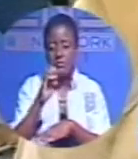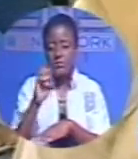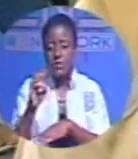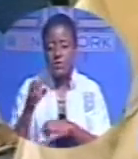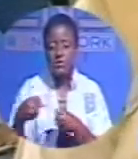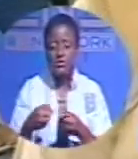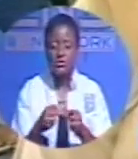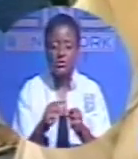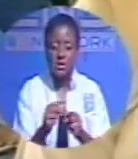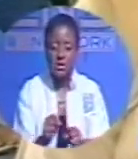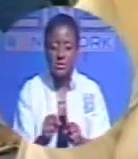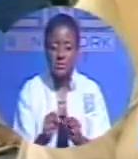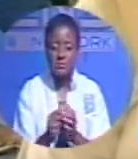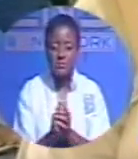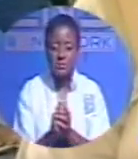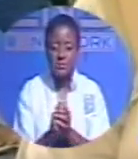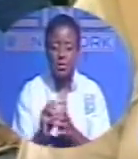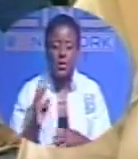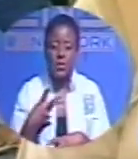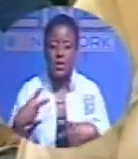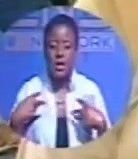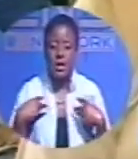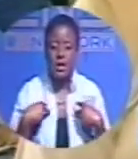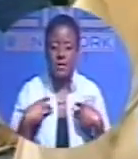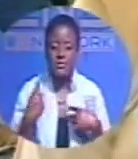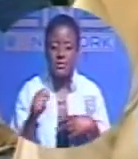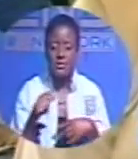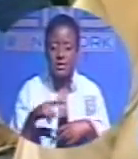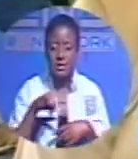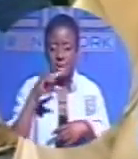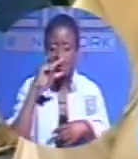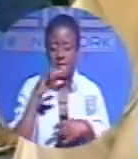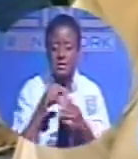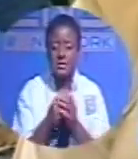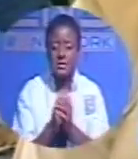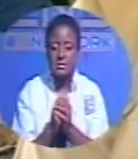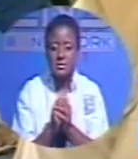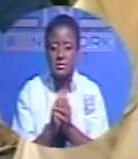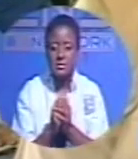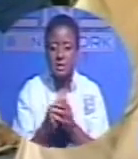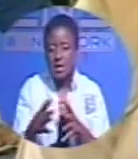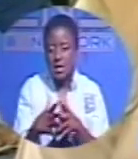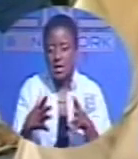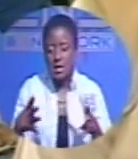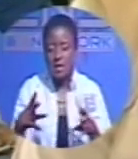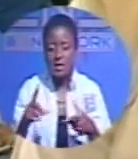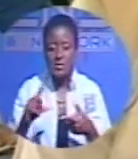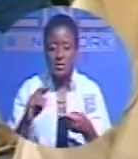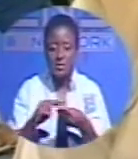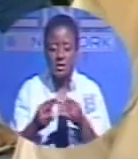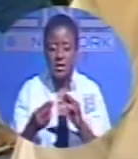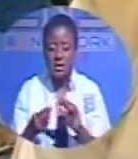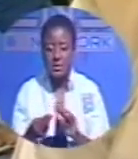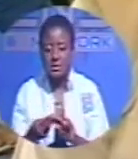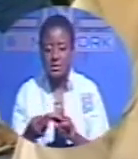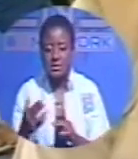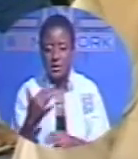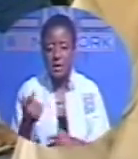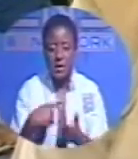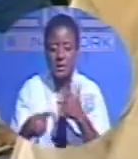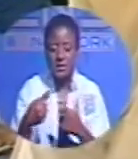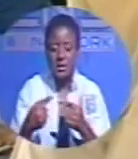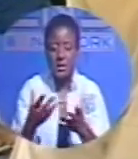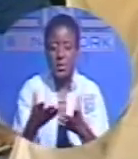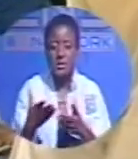Hard Decker Clinic. We have the kids big numbers. They're coming there. They want to find out if